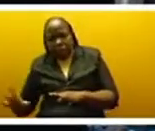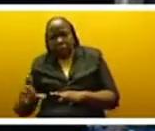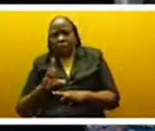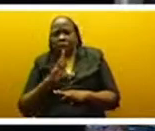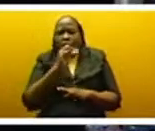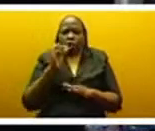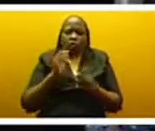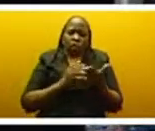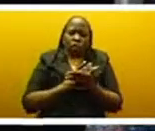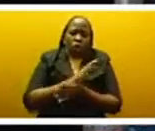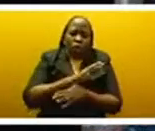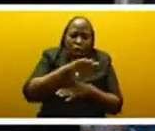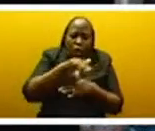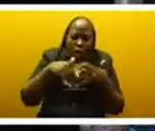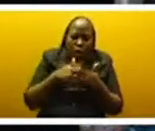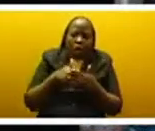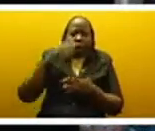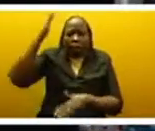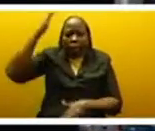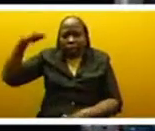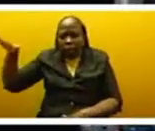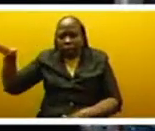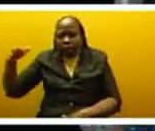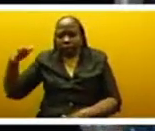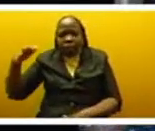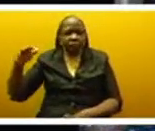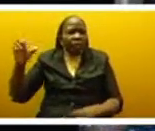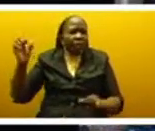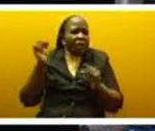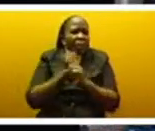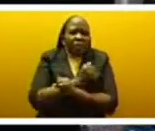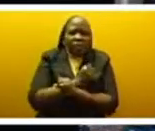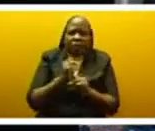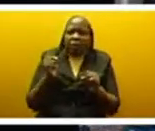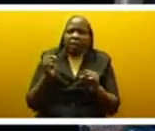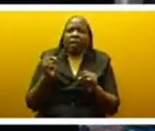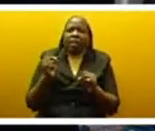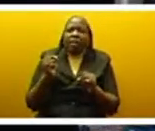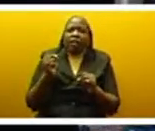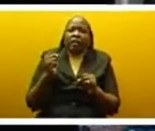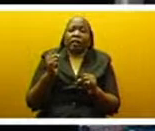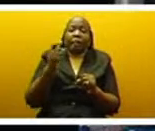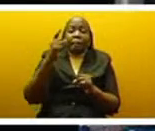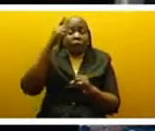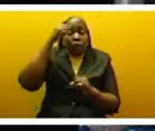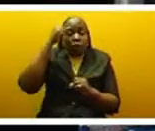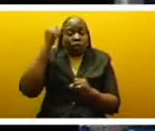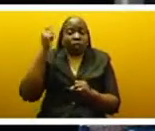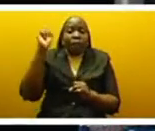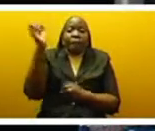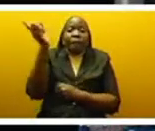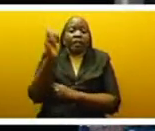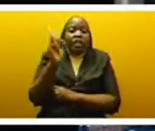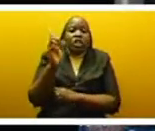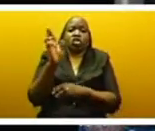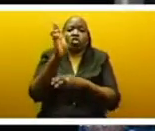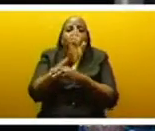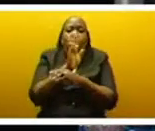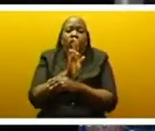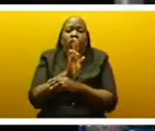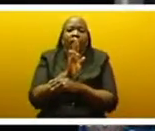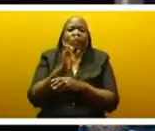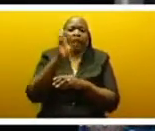of parliament, was irredeemably void and null because the president used the wrong